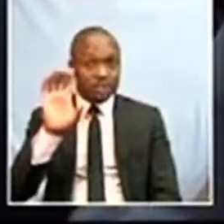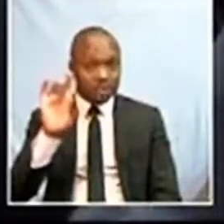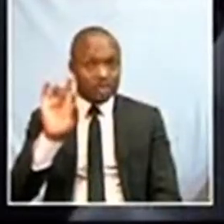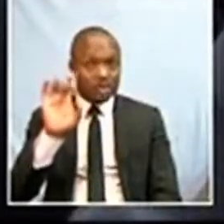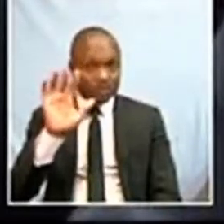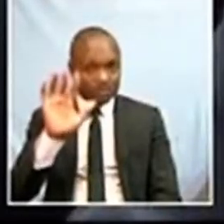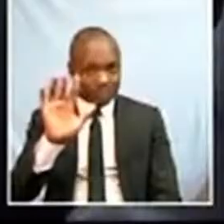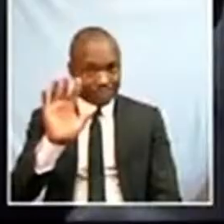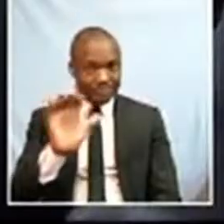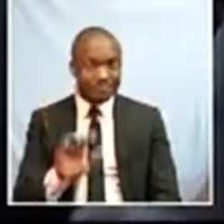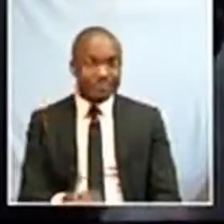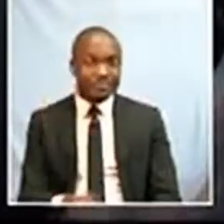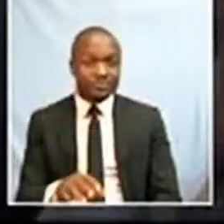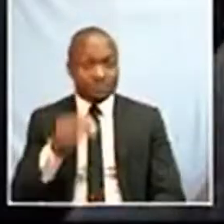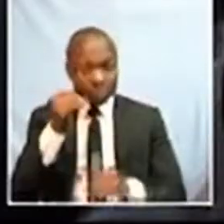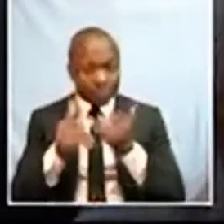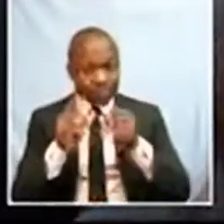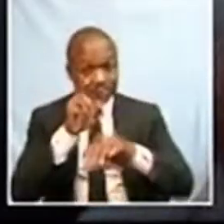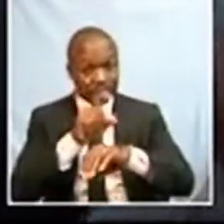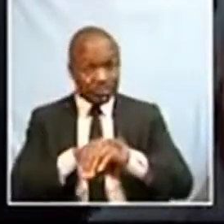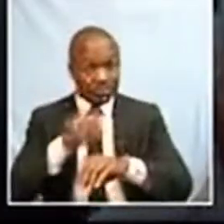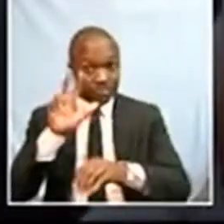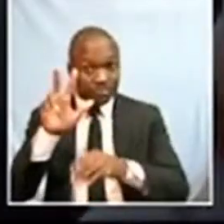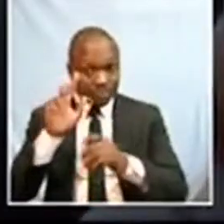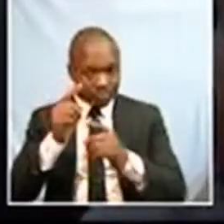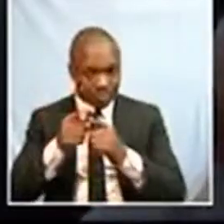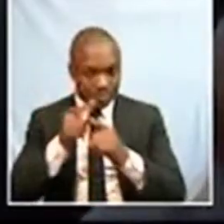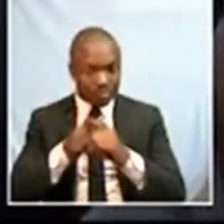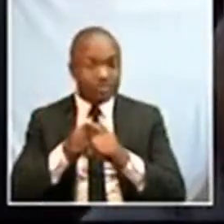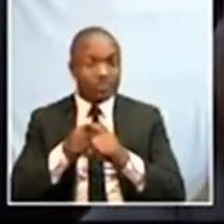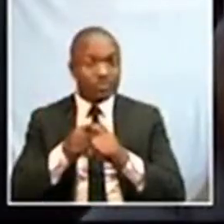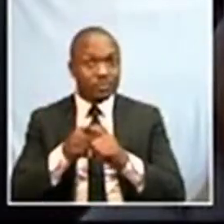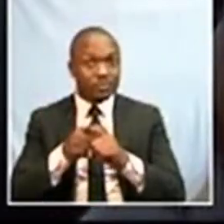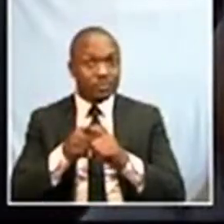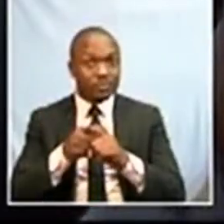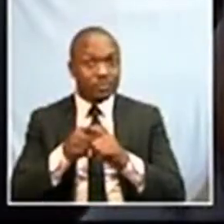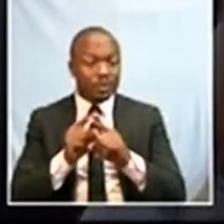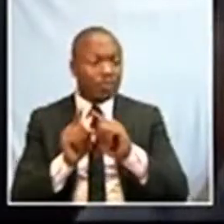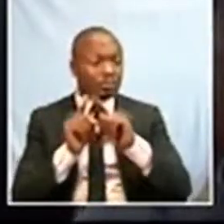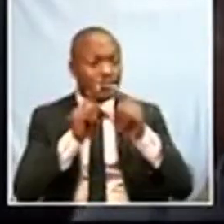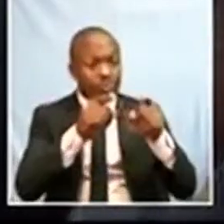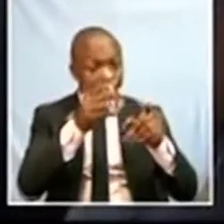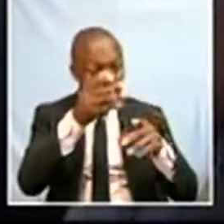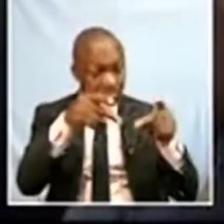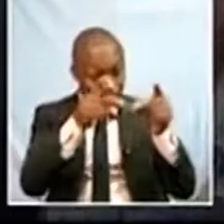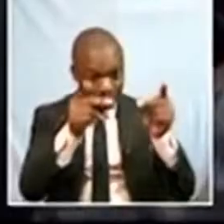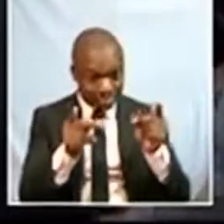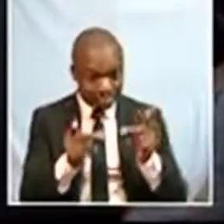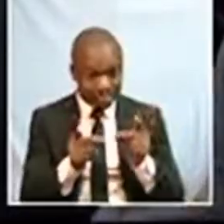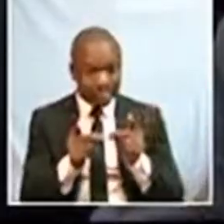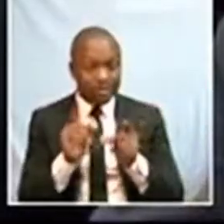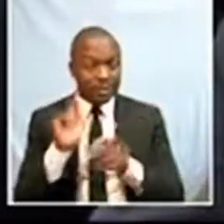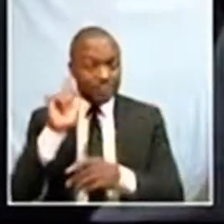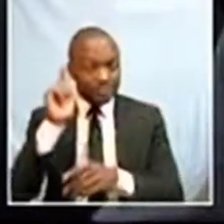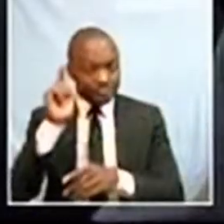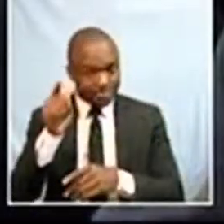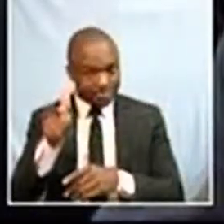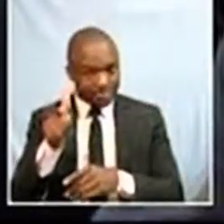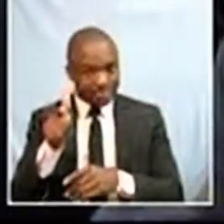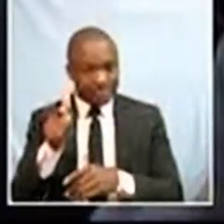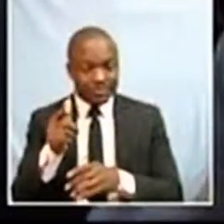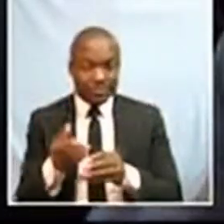687,885. Completion period of 3 months. As the occupied site, later there